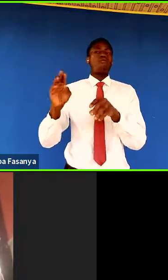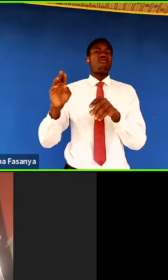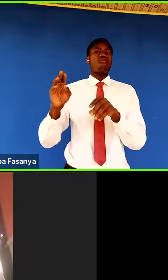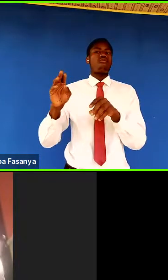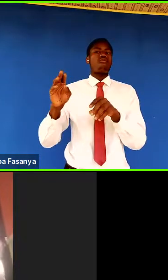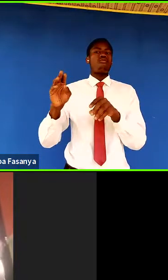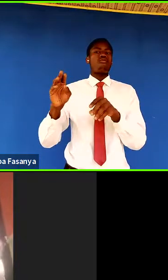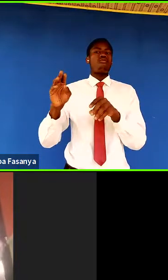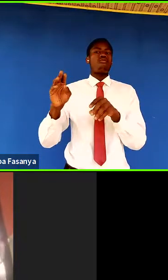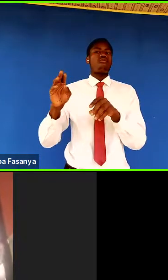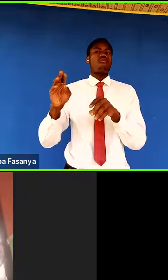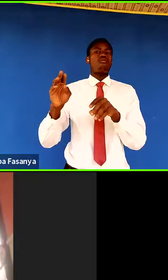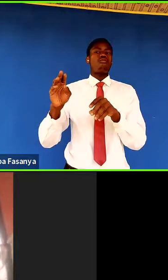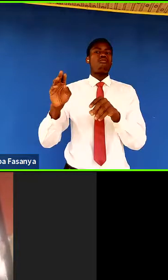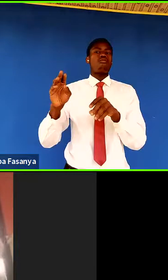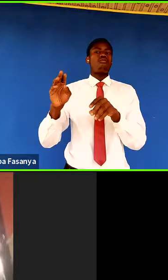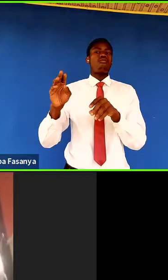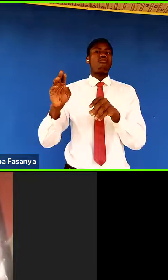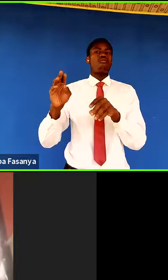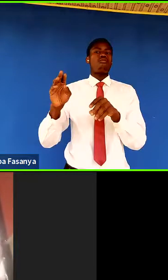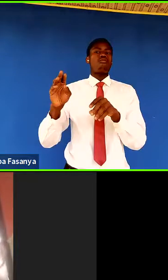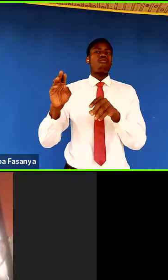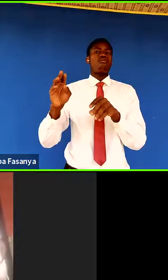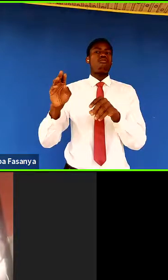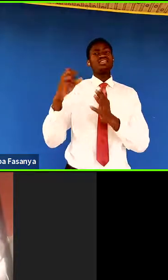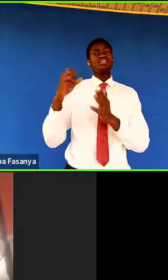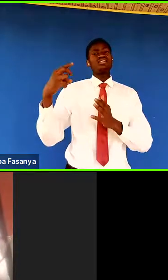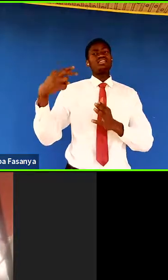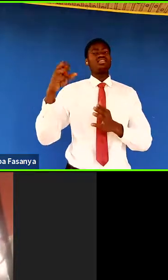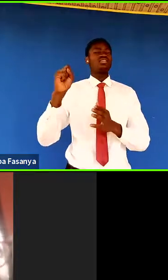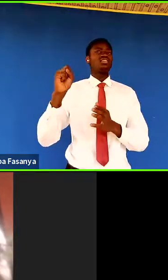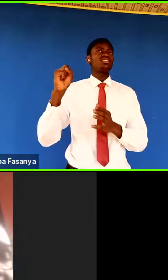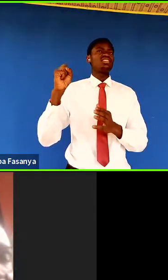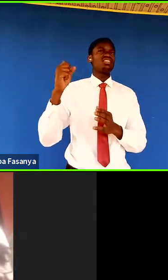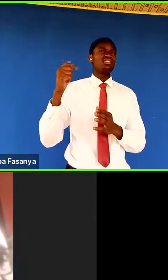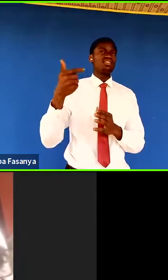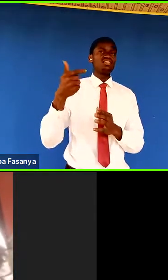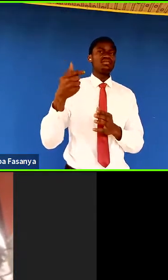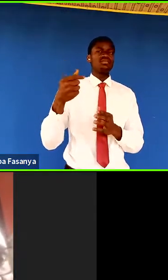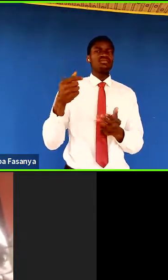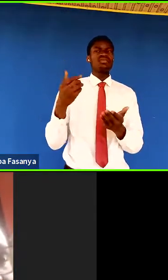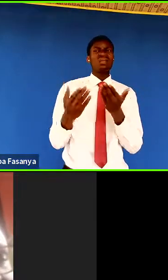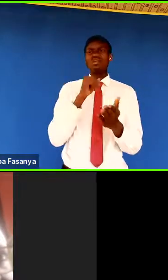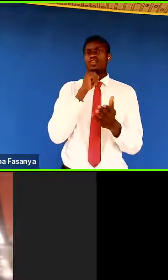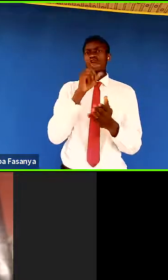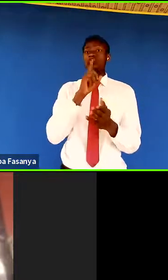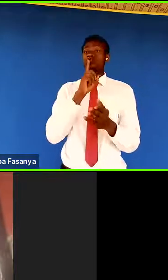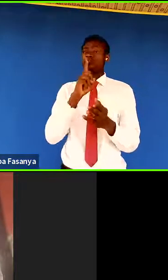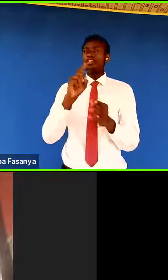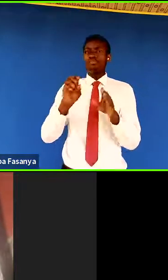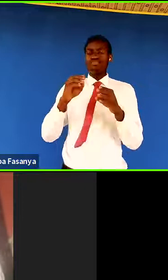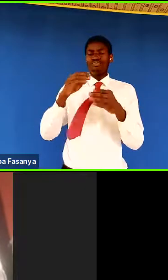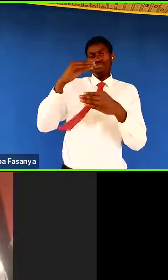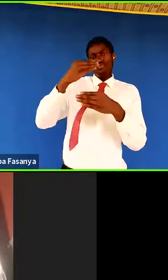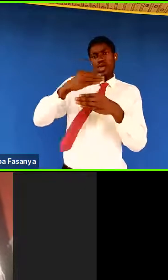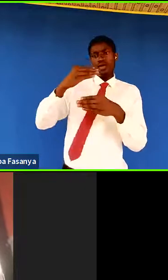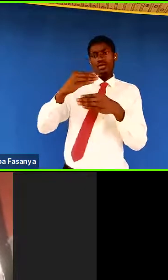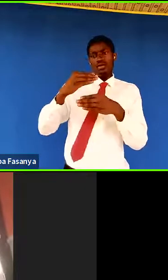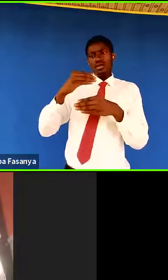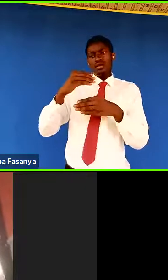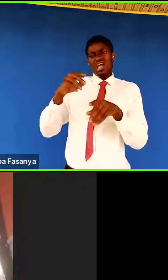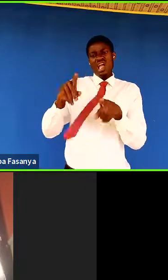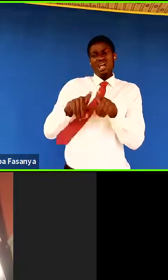you just get pregnant on their but it was probably not truly blocked as a result of where you have the scarring and